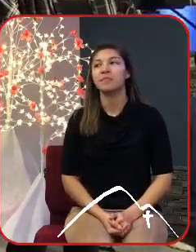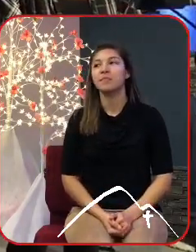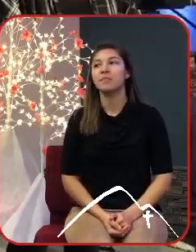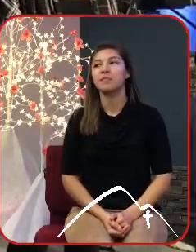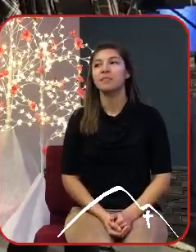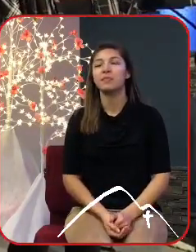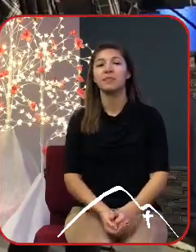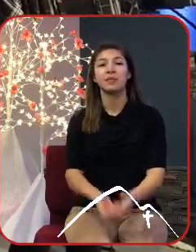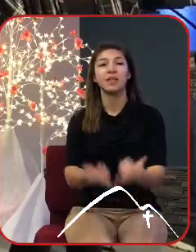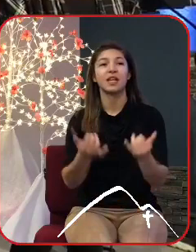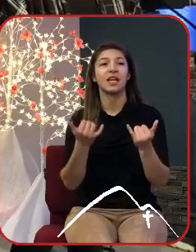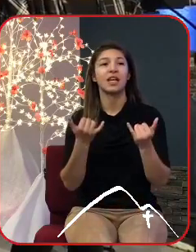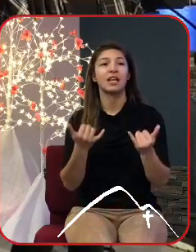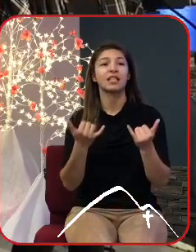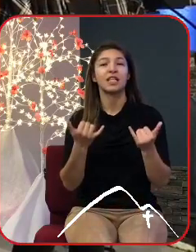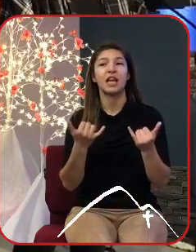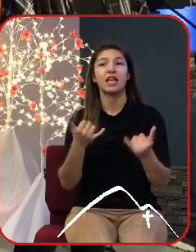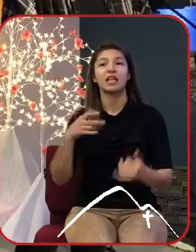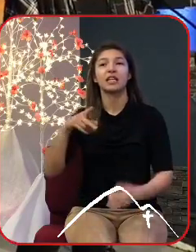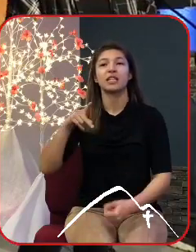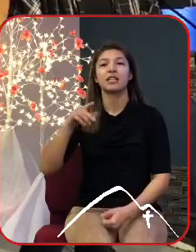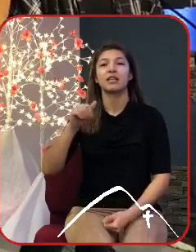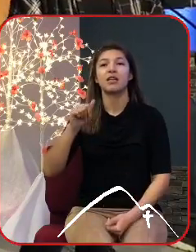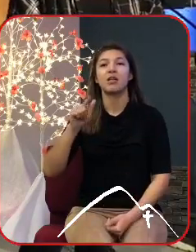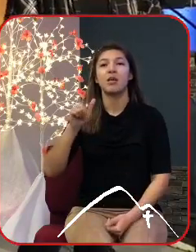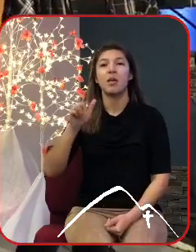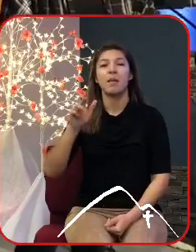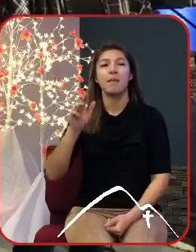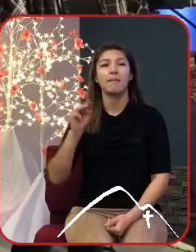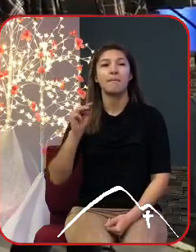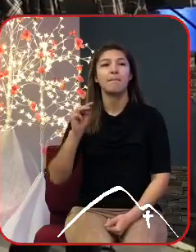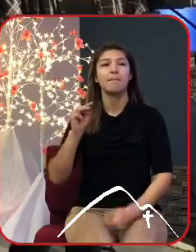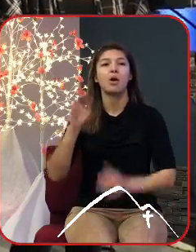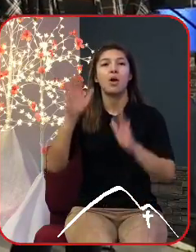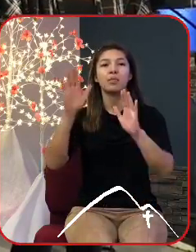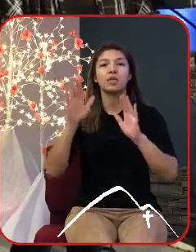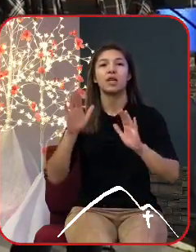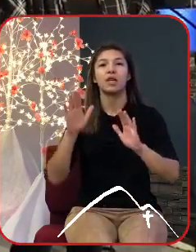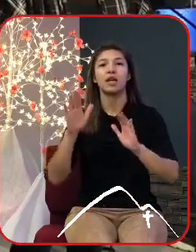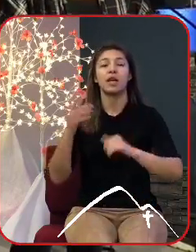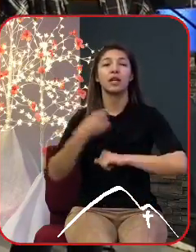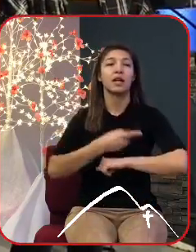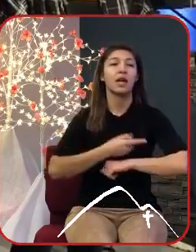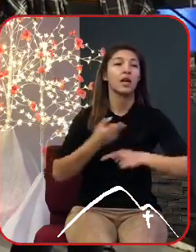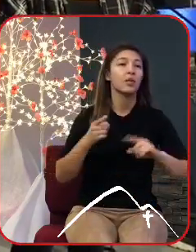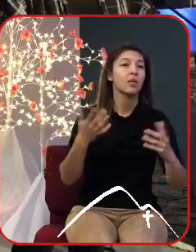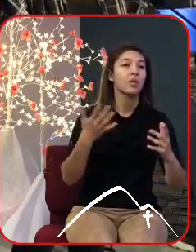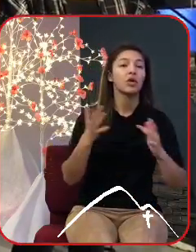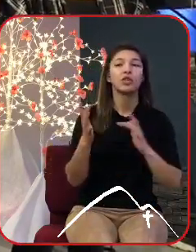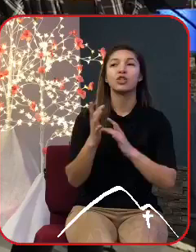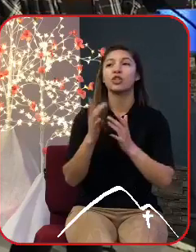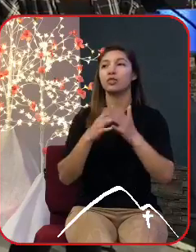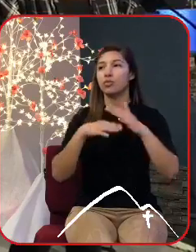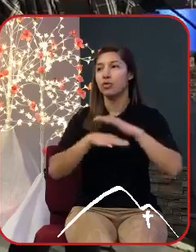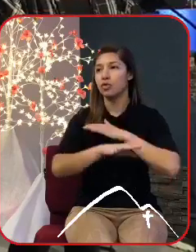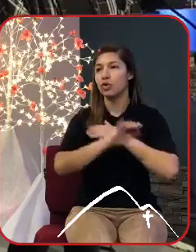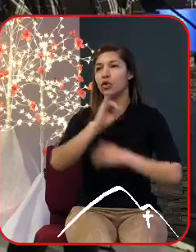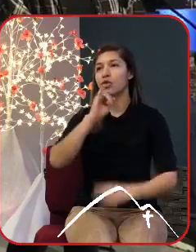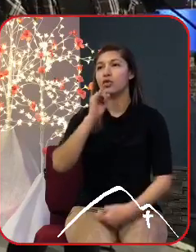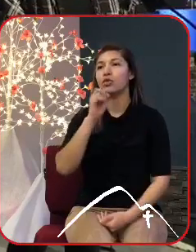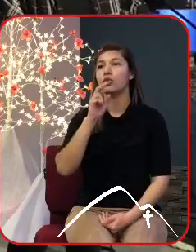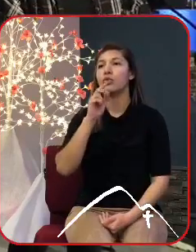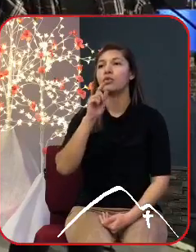Today would be considered Palm Sunday, the day that Jesus entered into Jerusalem for the final week of